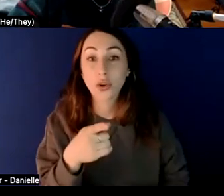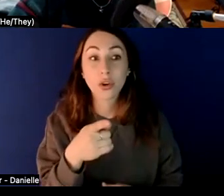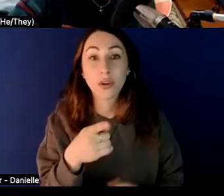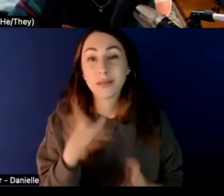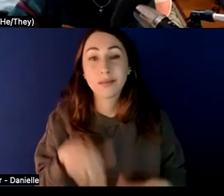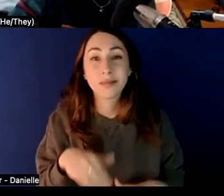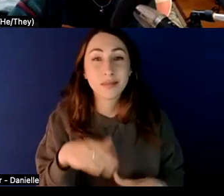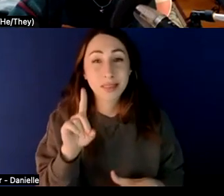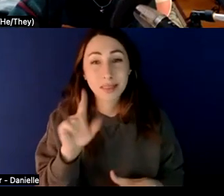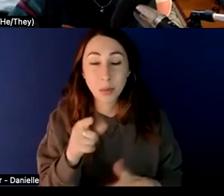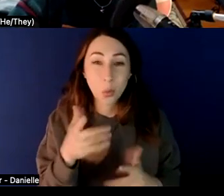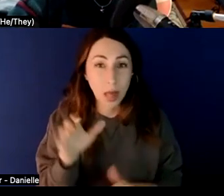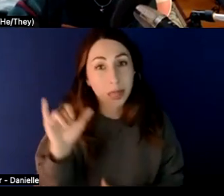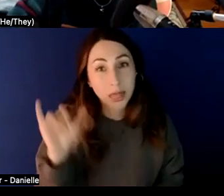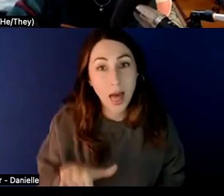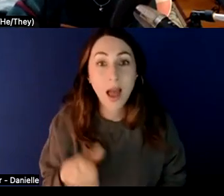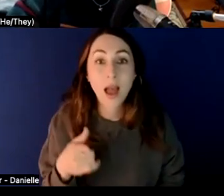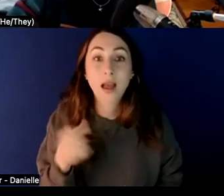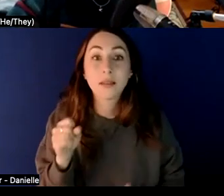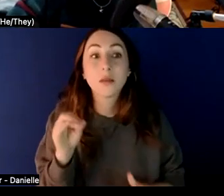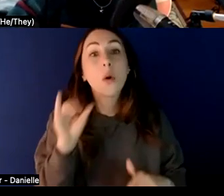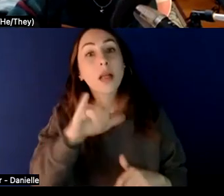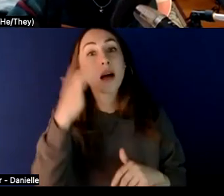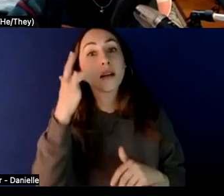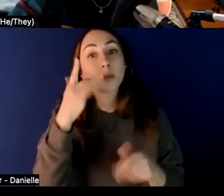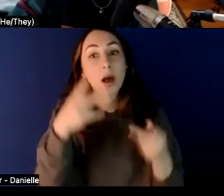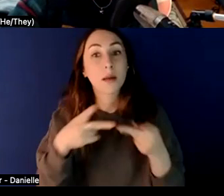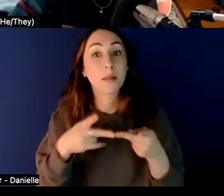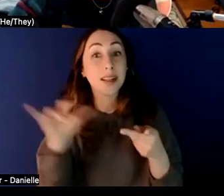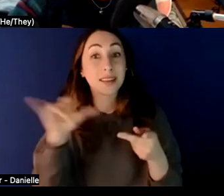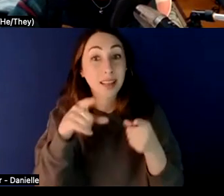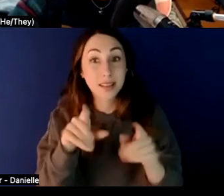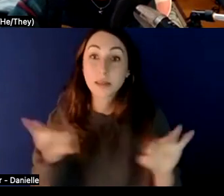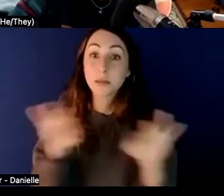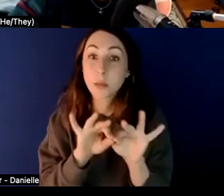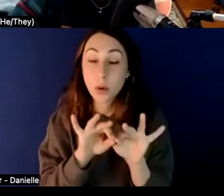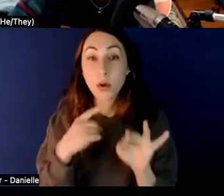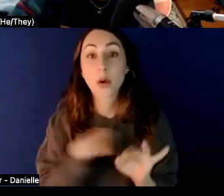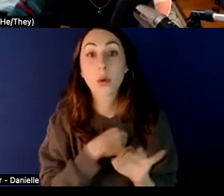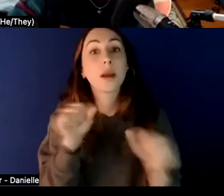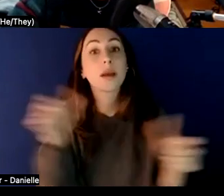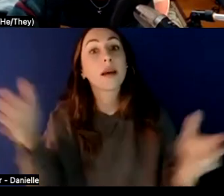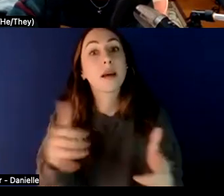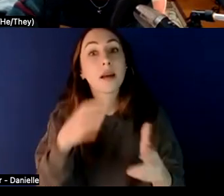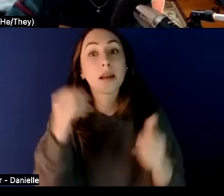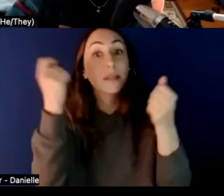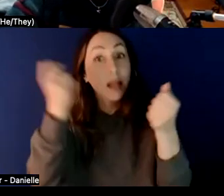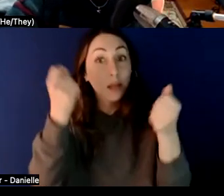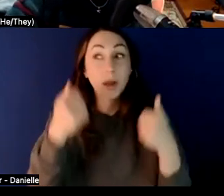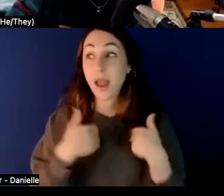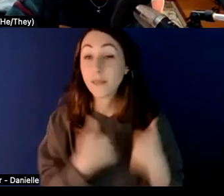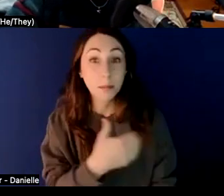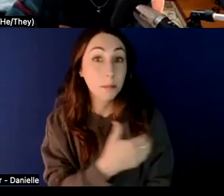be. And so that's why spaces like this is so important, because we can come together and celebrate the fact that there's